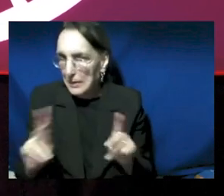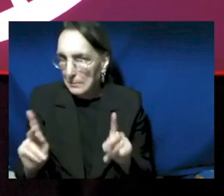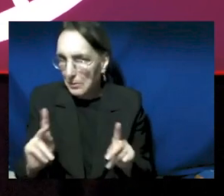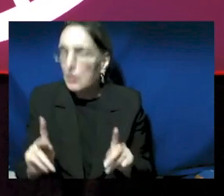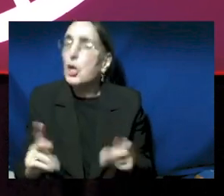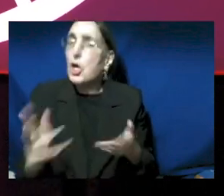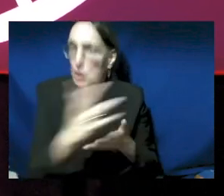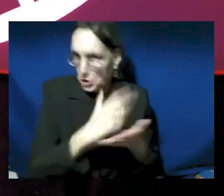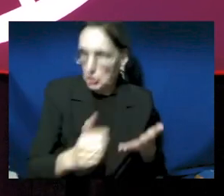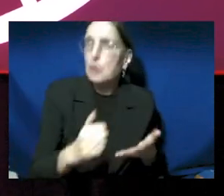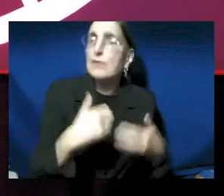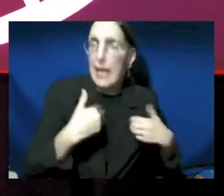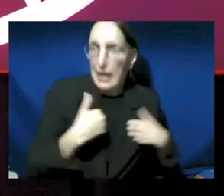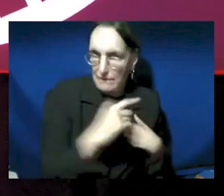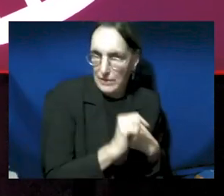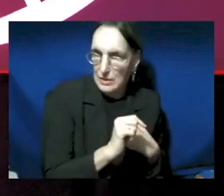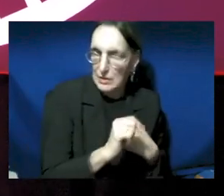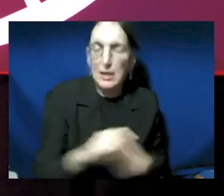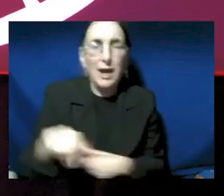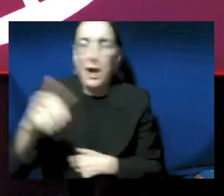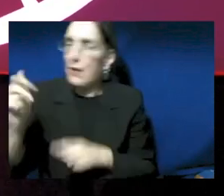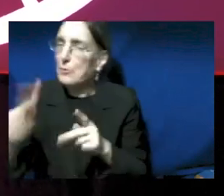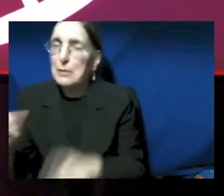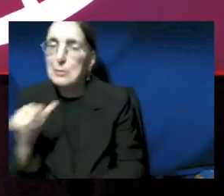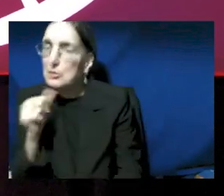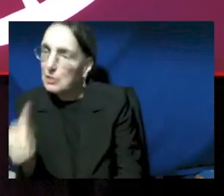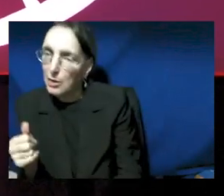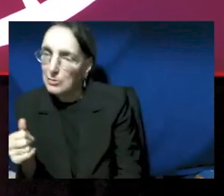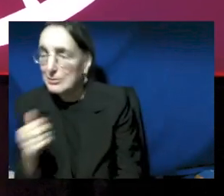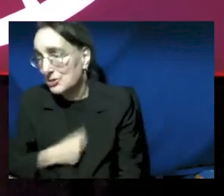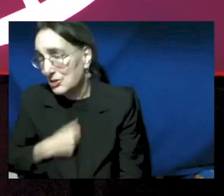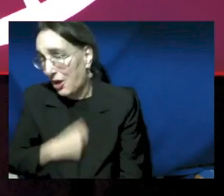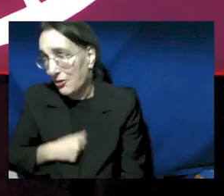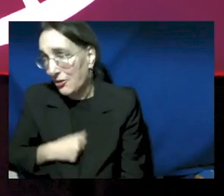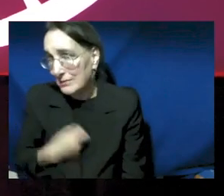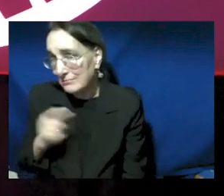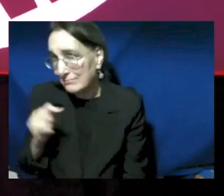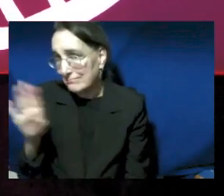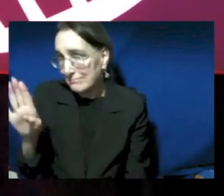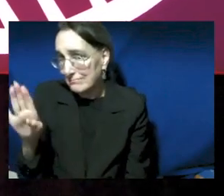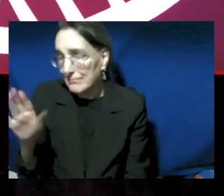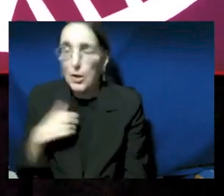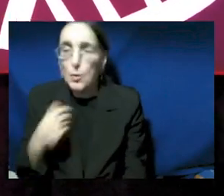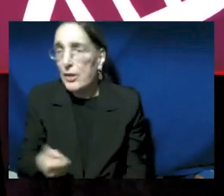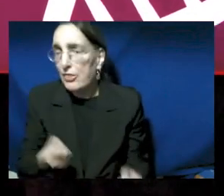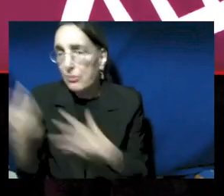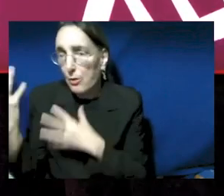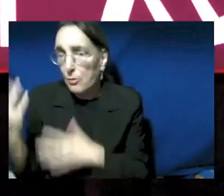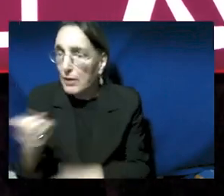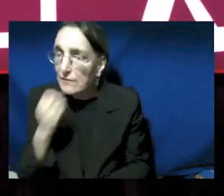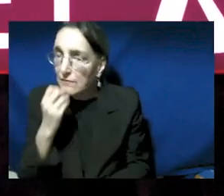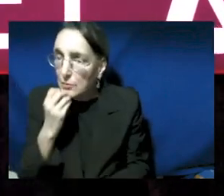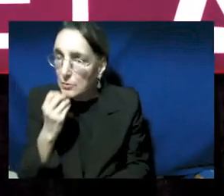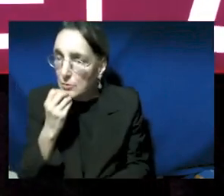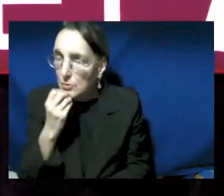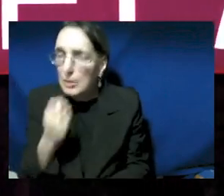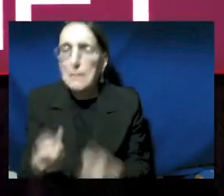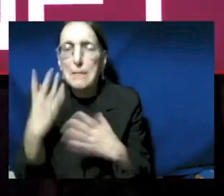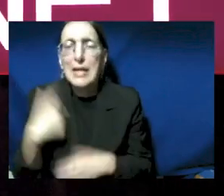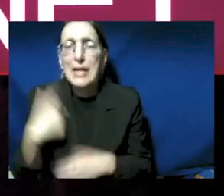deserving than others. We throw away food. Many of us are thinking about right